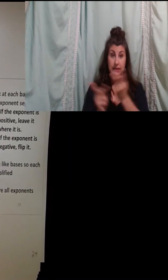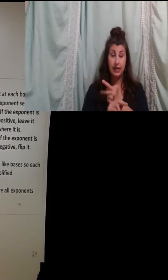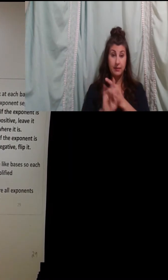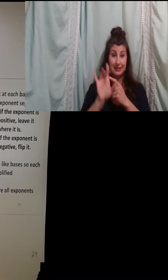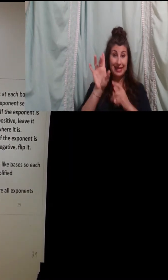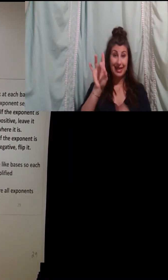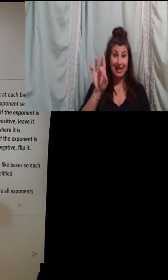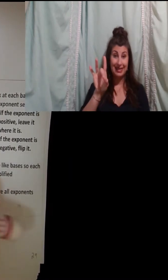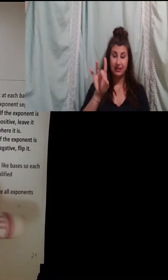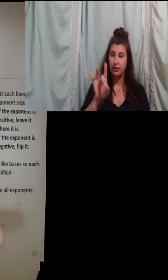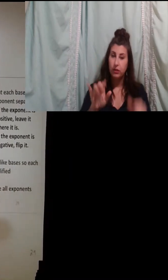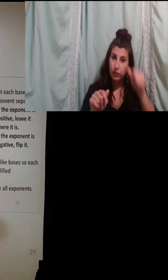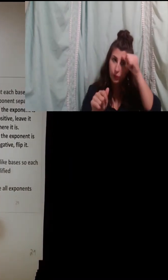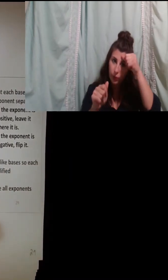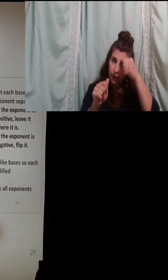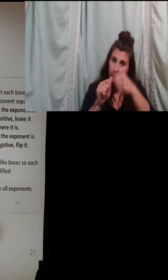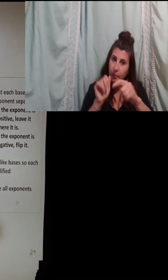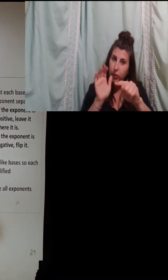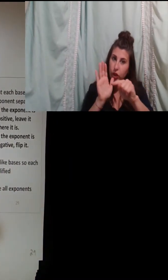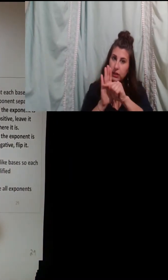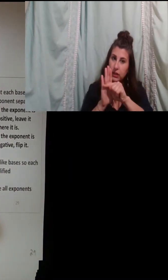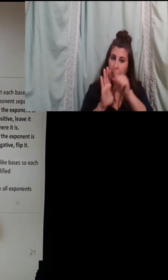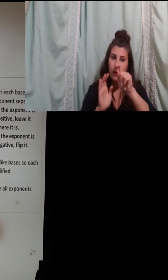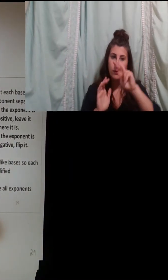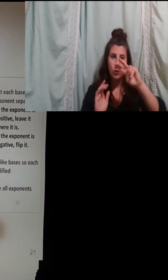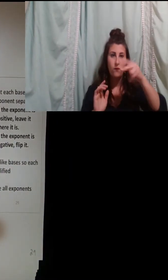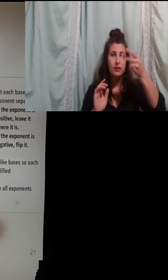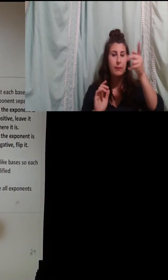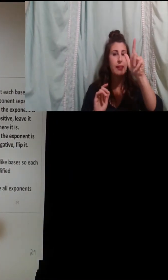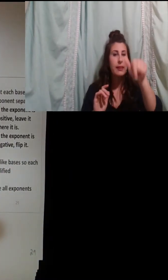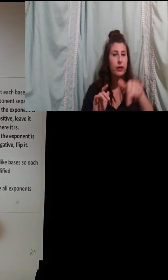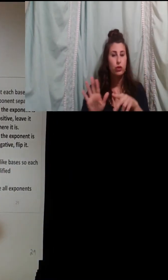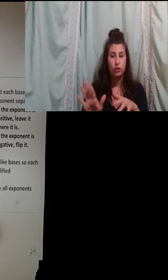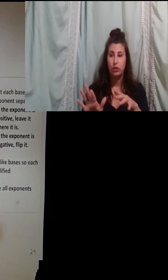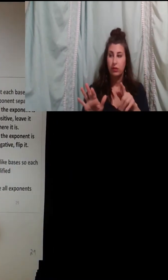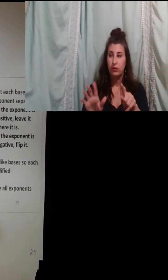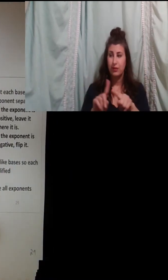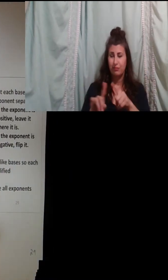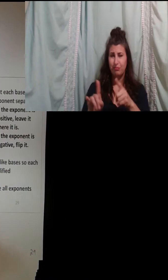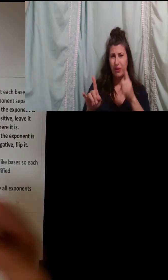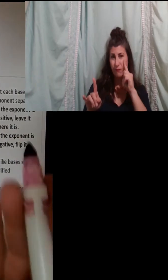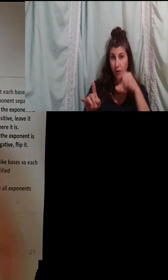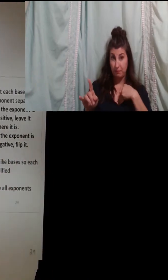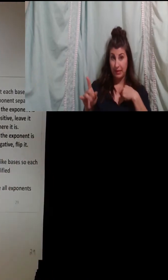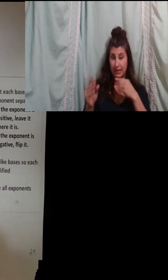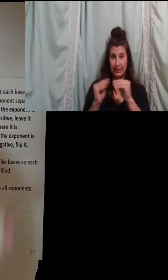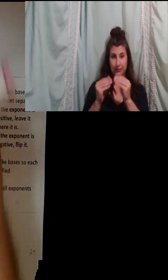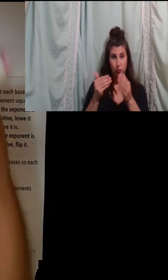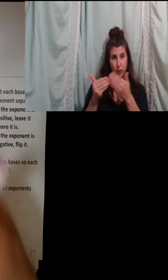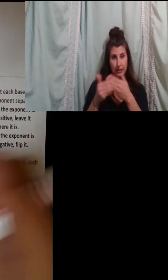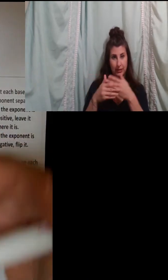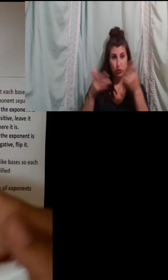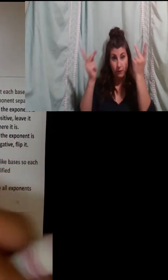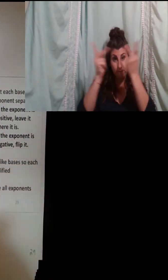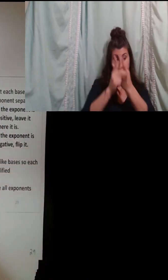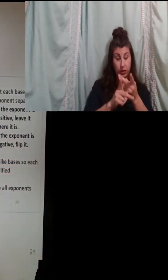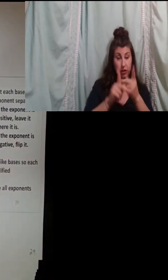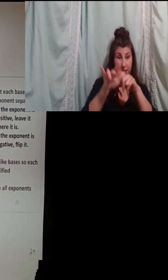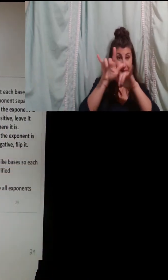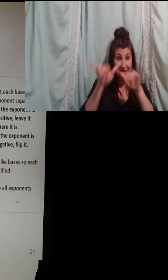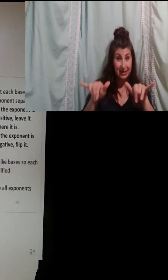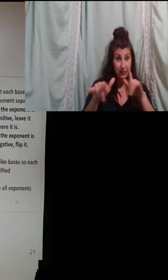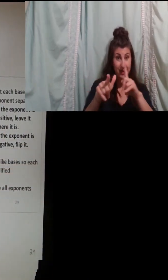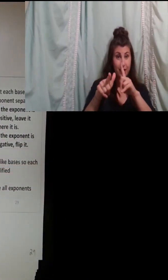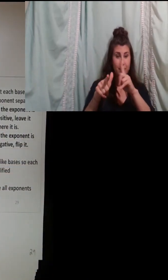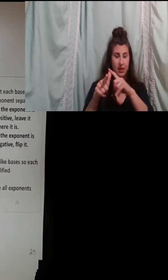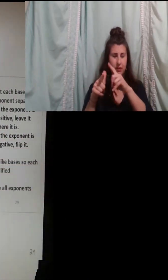times 8. So remember, it's negative. I'm going to have to flip it eventually. but it's easy to just do it all at once and not